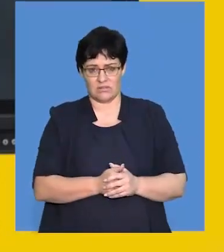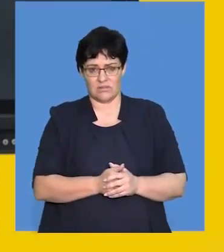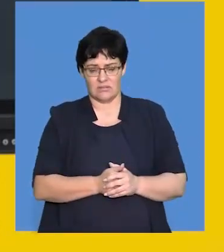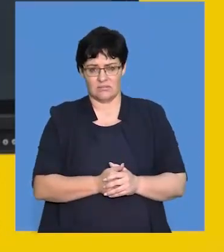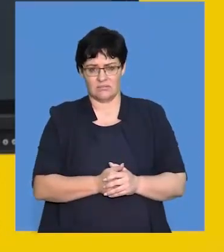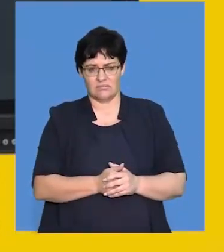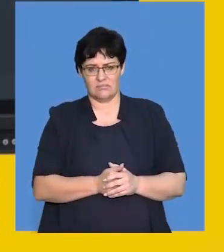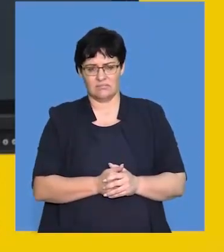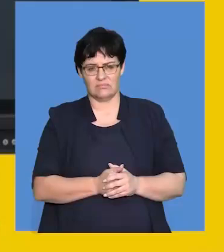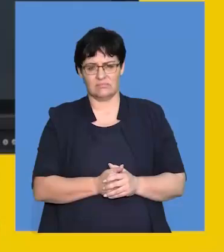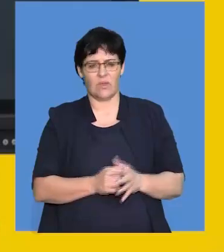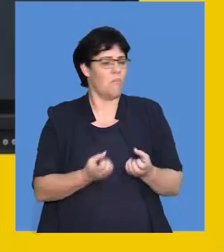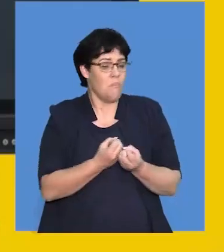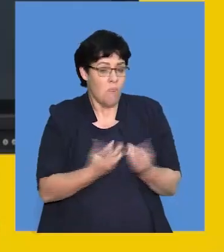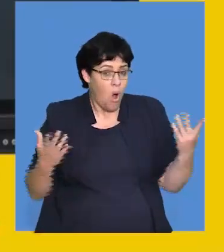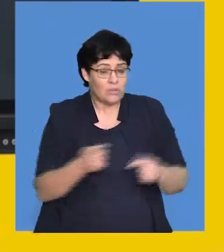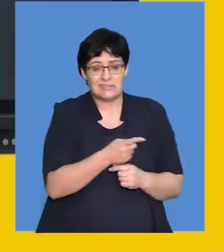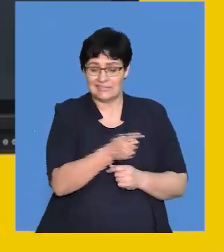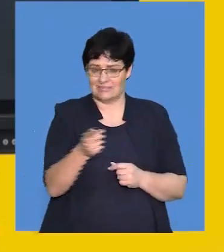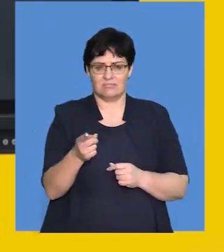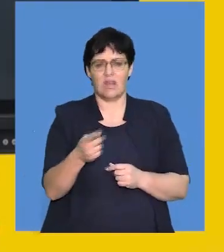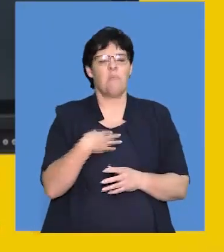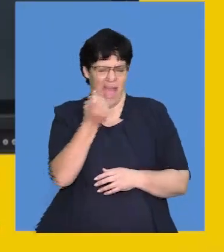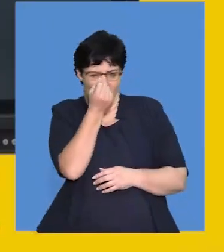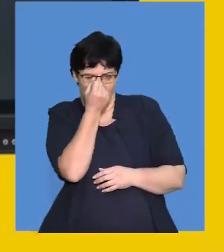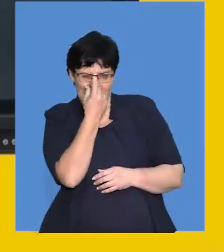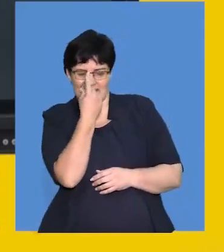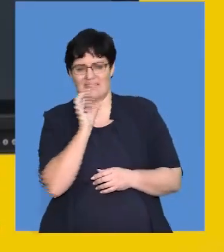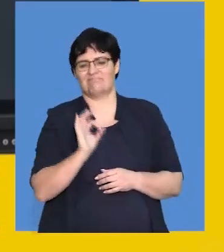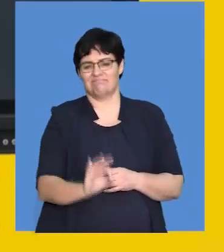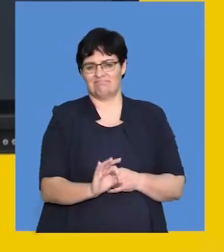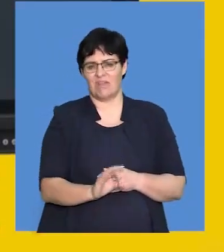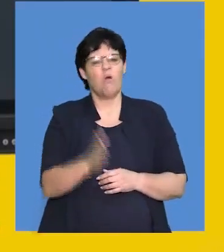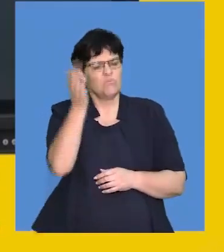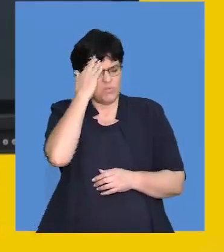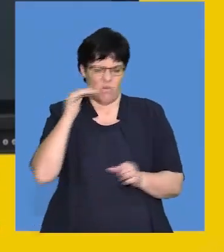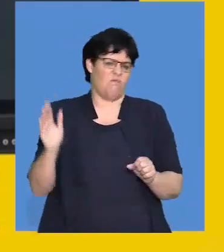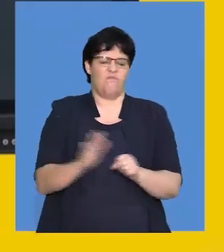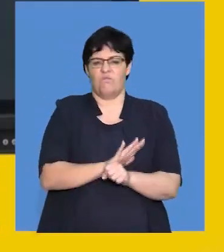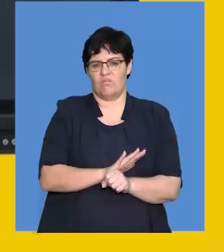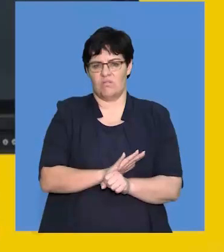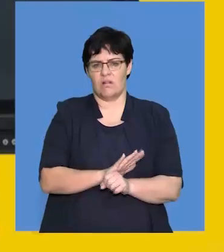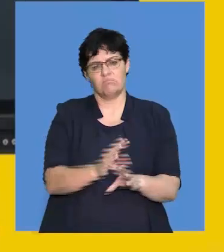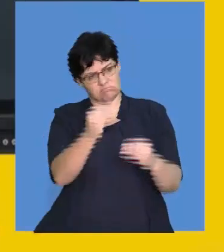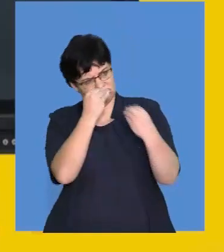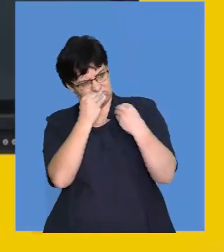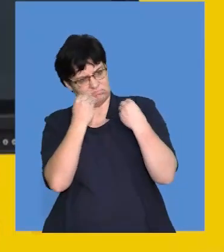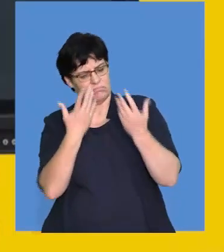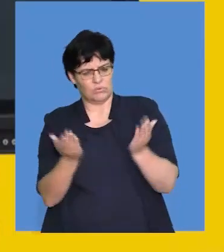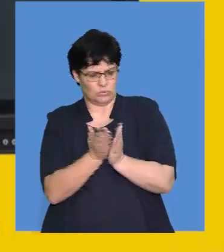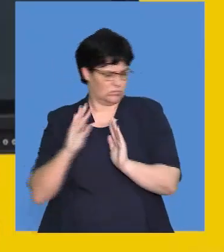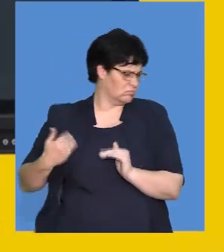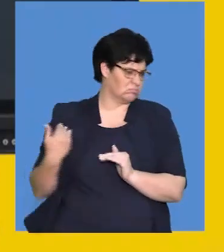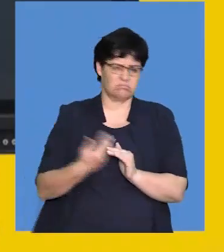believe almost all of these you can understand them, you know them by now, you have been taught them at school.